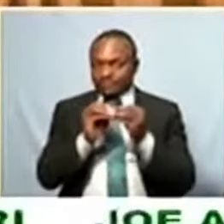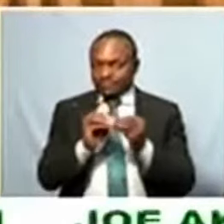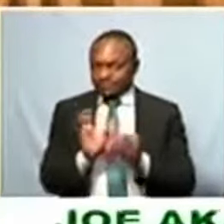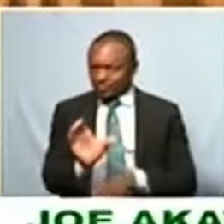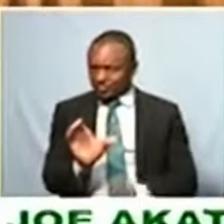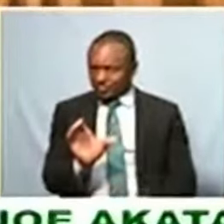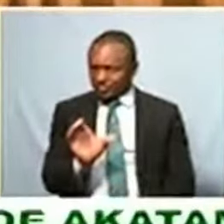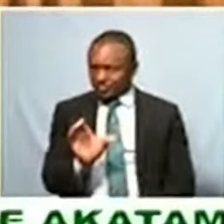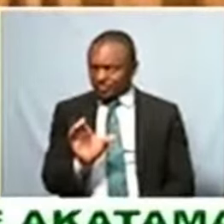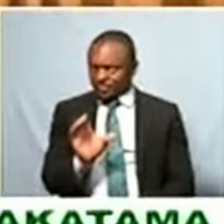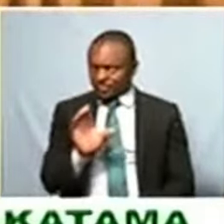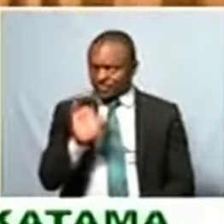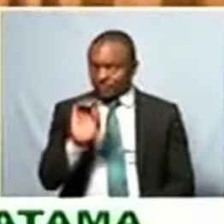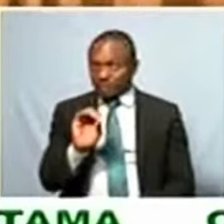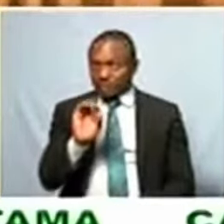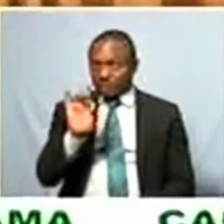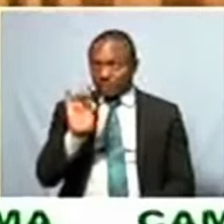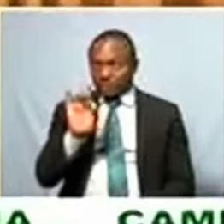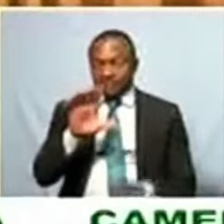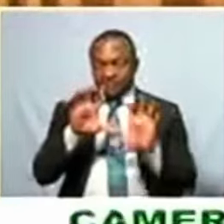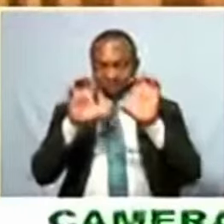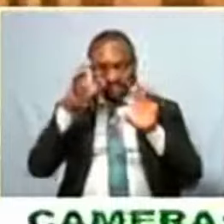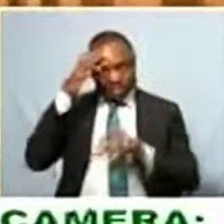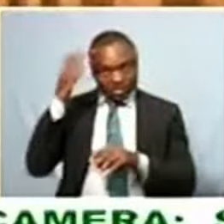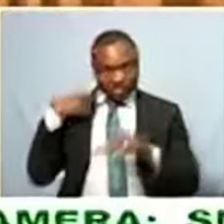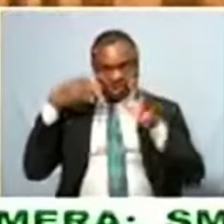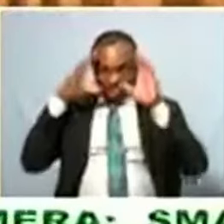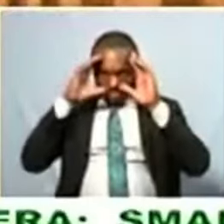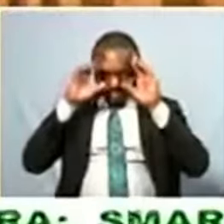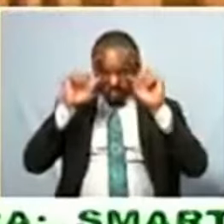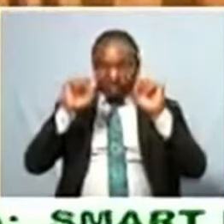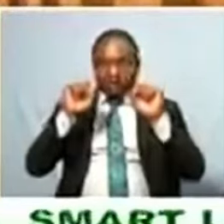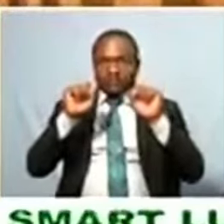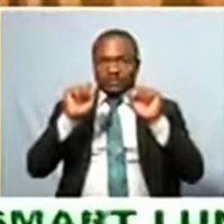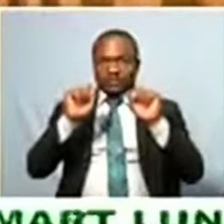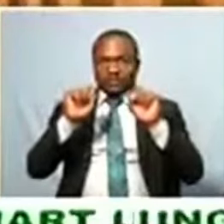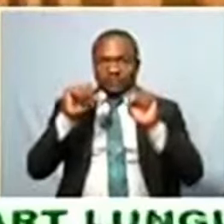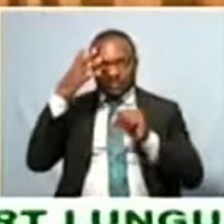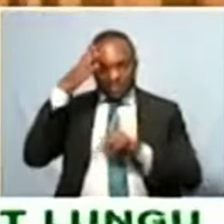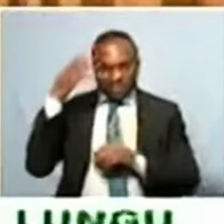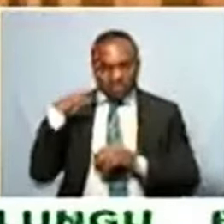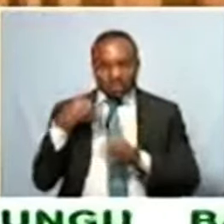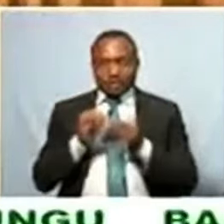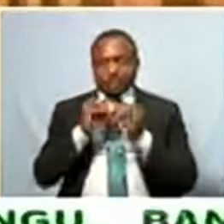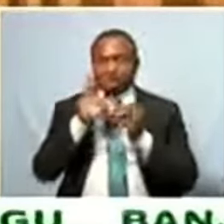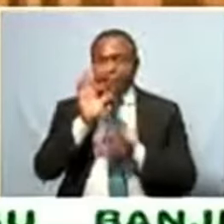08, Cabinet Office, Office of the President, with a total budgetary allocation of